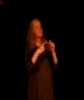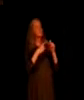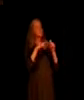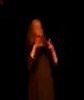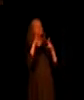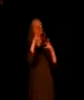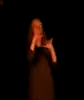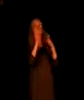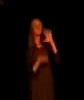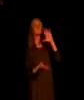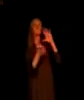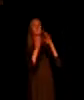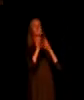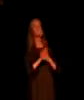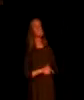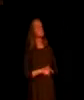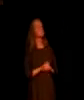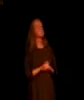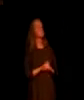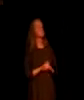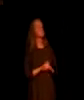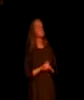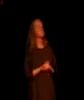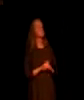scrubbed with,